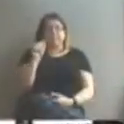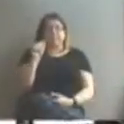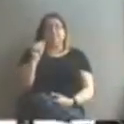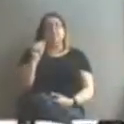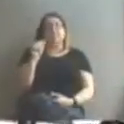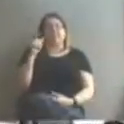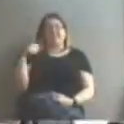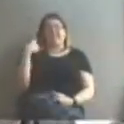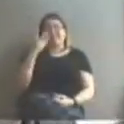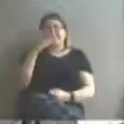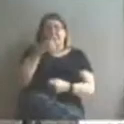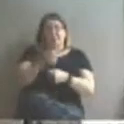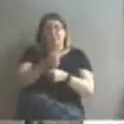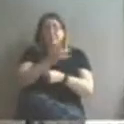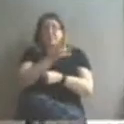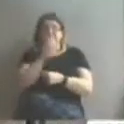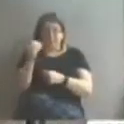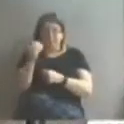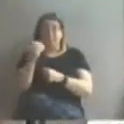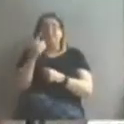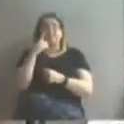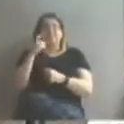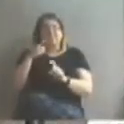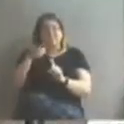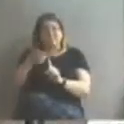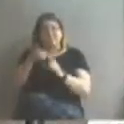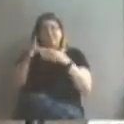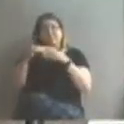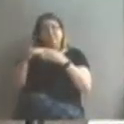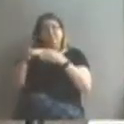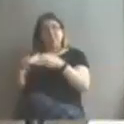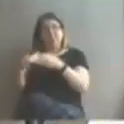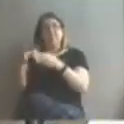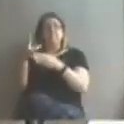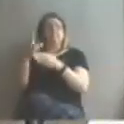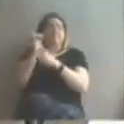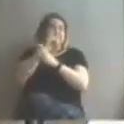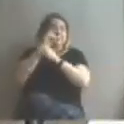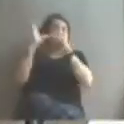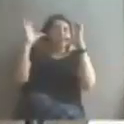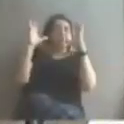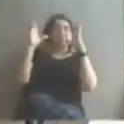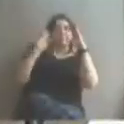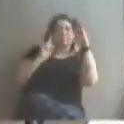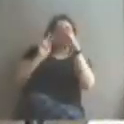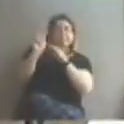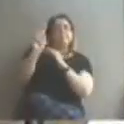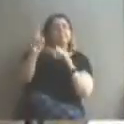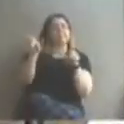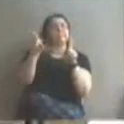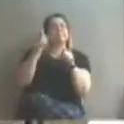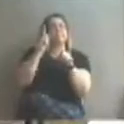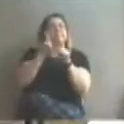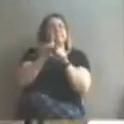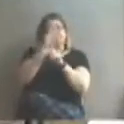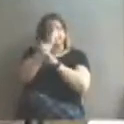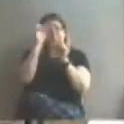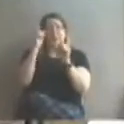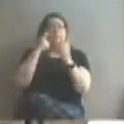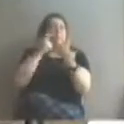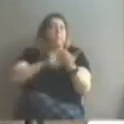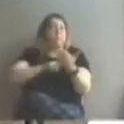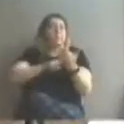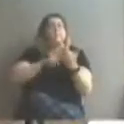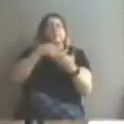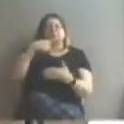past 4 years, and whereas Heather Wampler's leadership and vision as president has led to recognition of 15